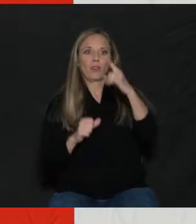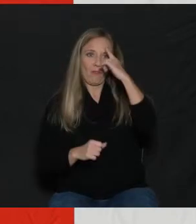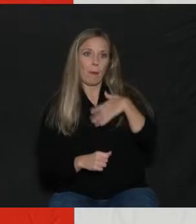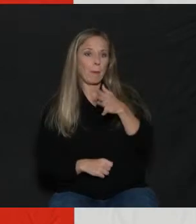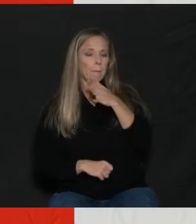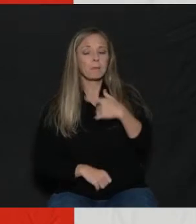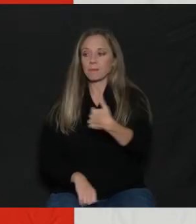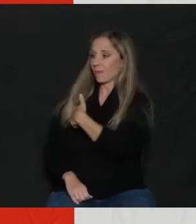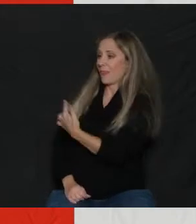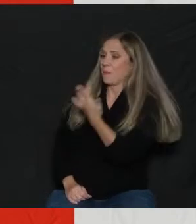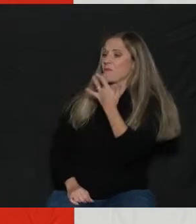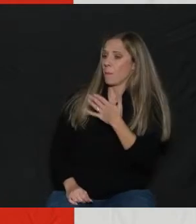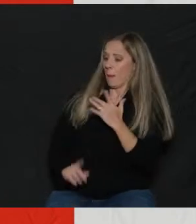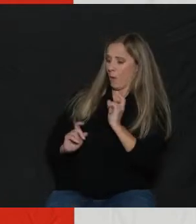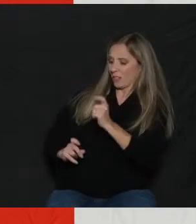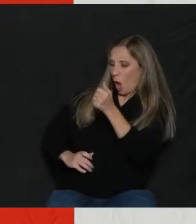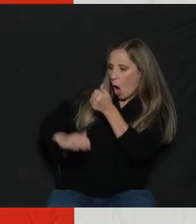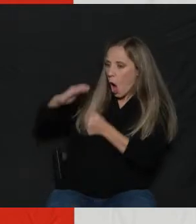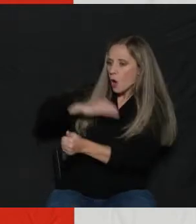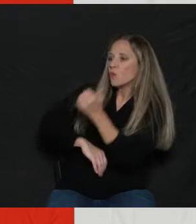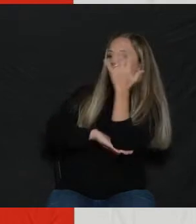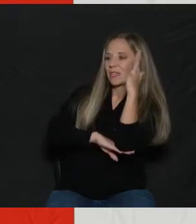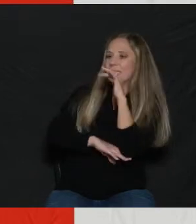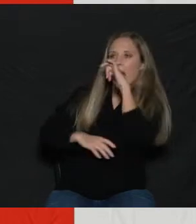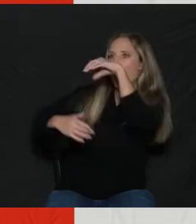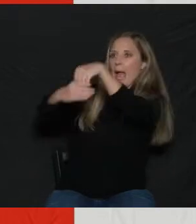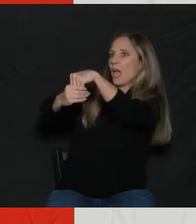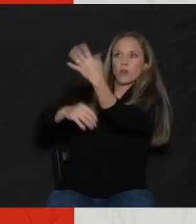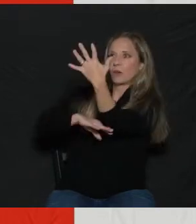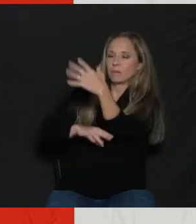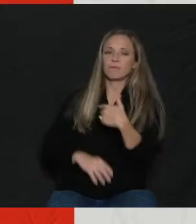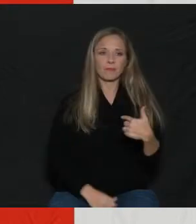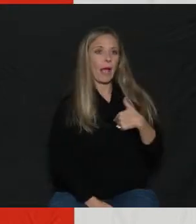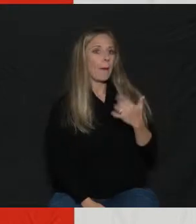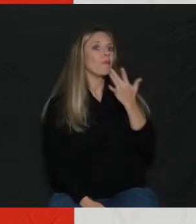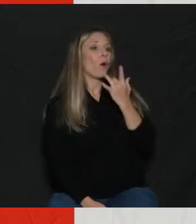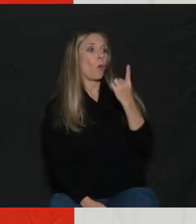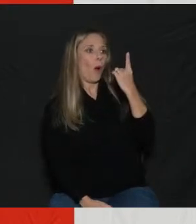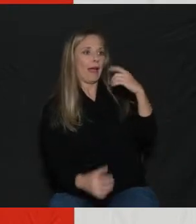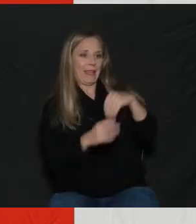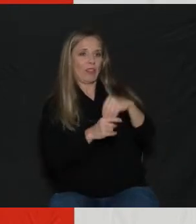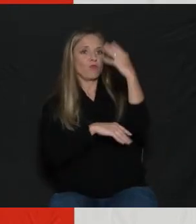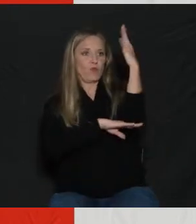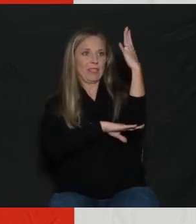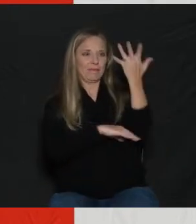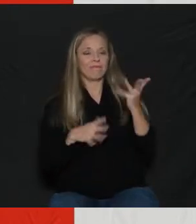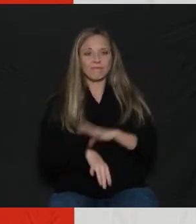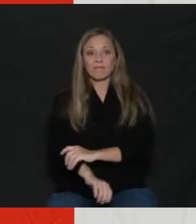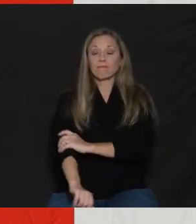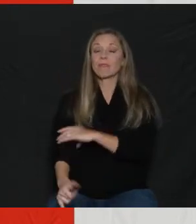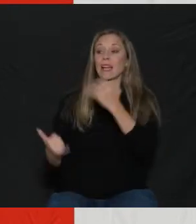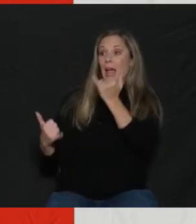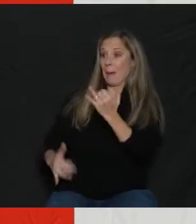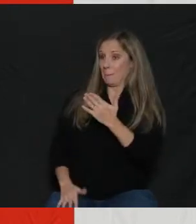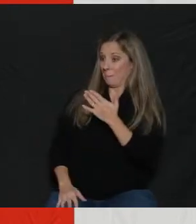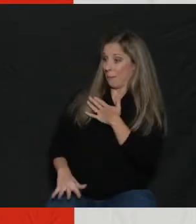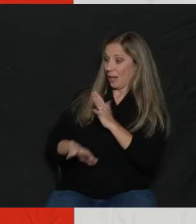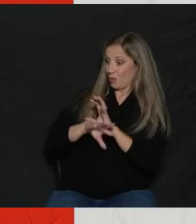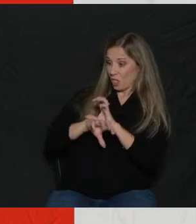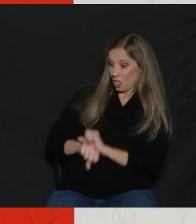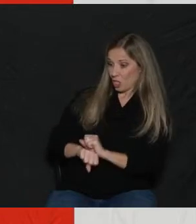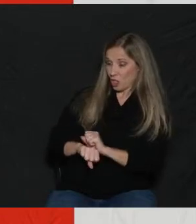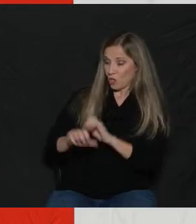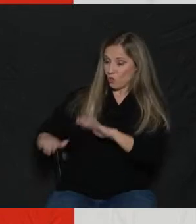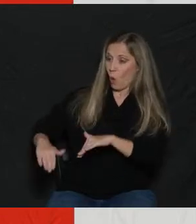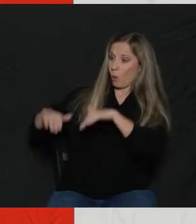tree, not like in the tree. Right, right. Yeah, 'cause I like one in the tree. Yeah, now, my tradition growing up was my